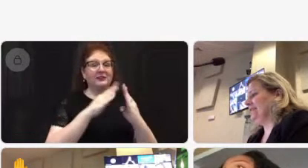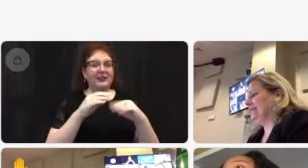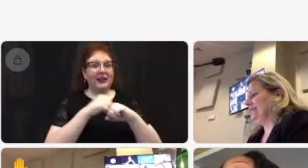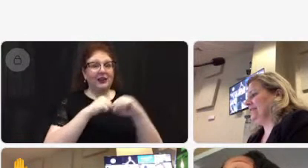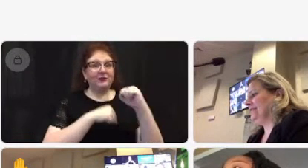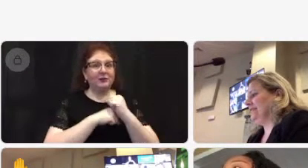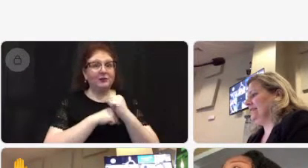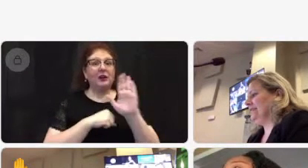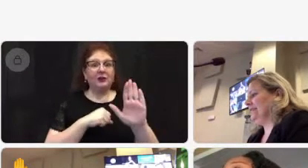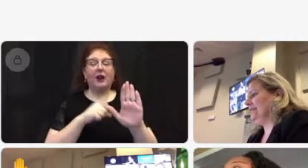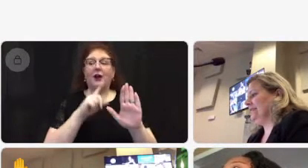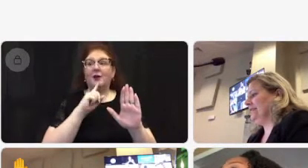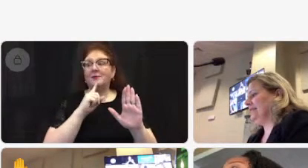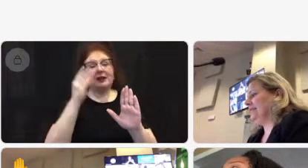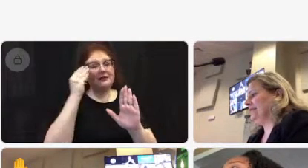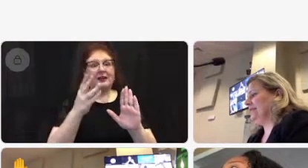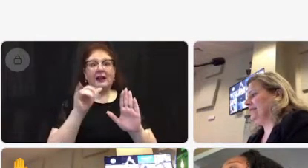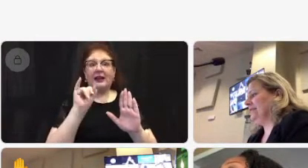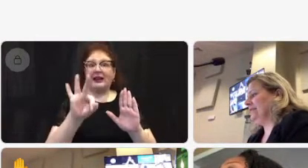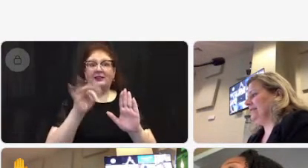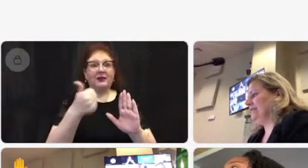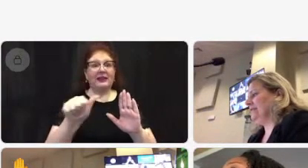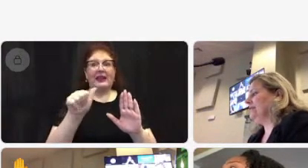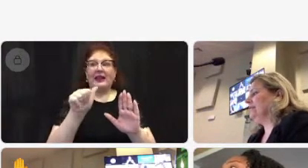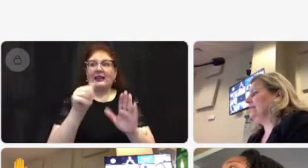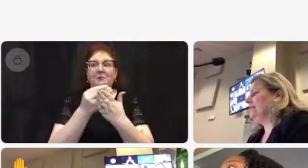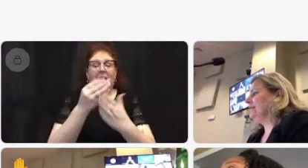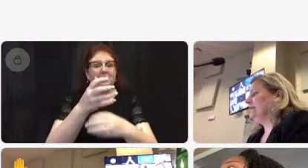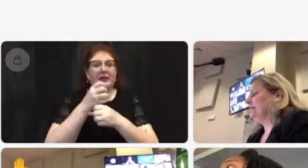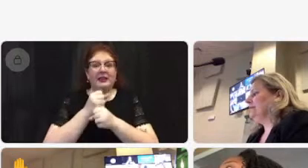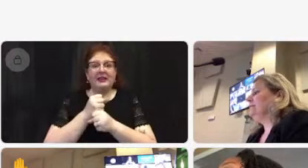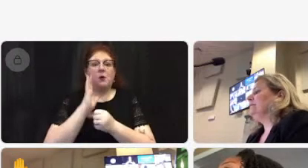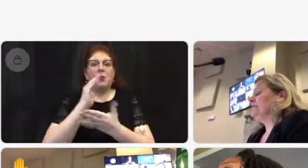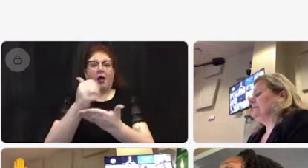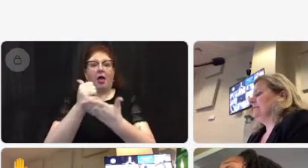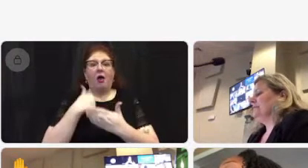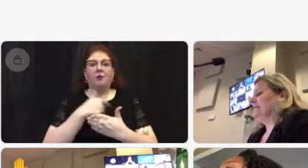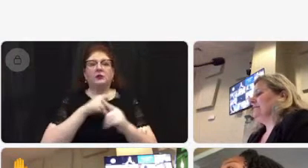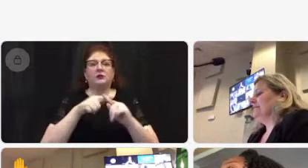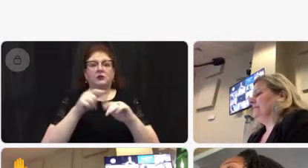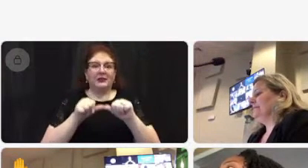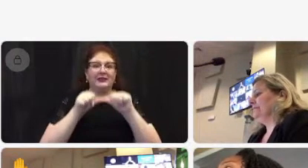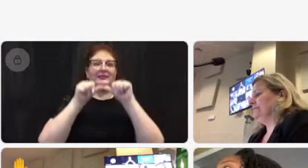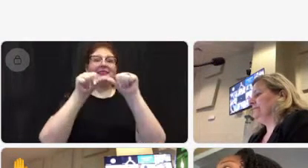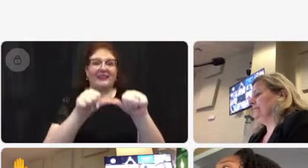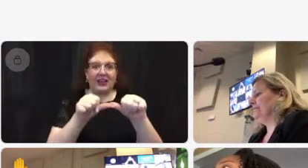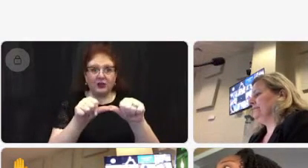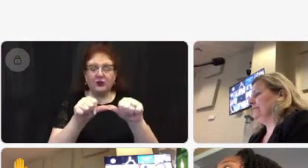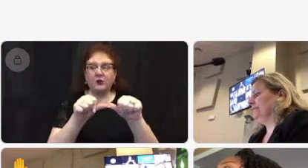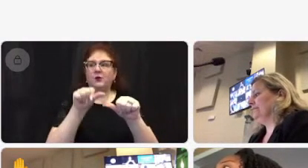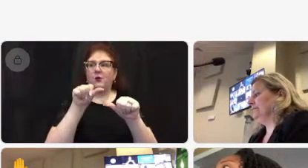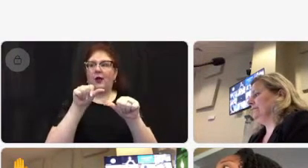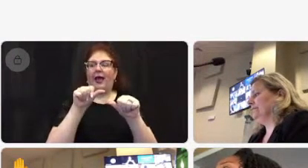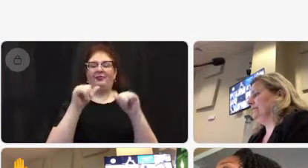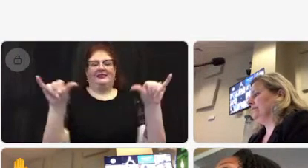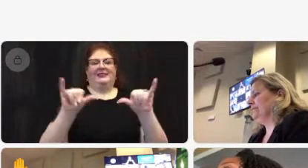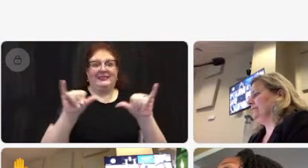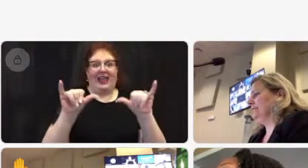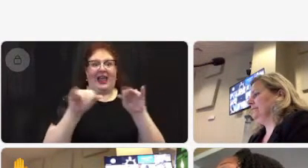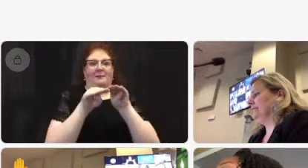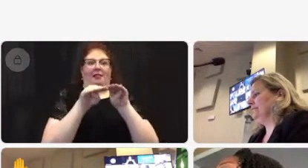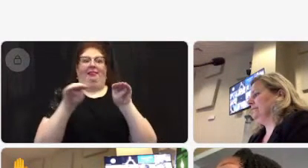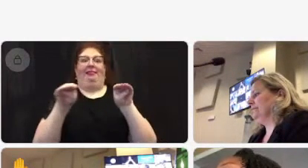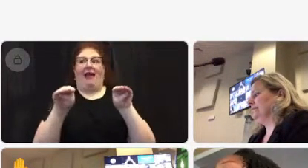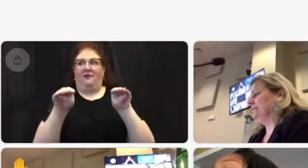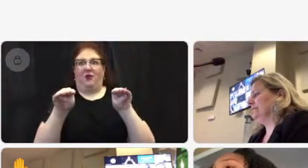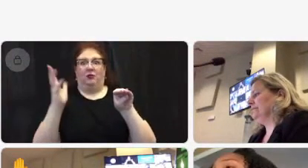keep that level of where we've been able to do resurfacing, and the amount that we've been able to do is going to help us continue at least at the level we're doing it now. So members of